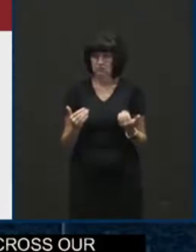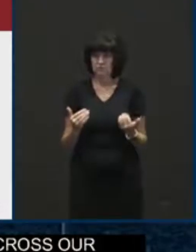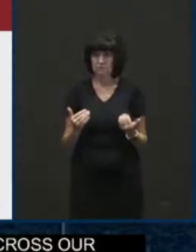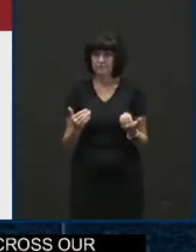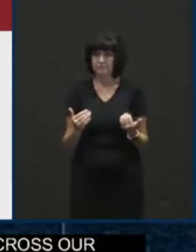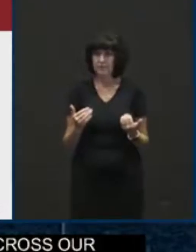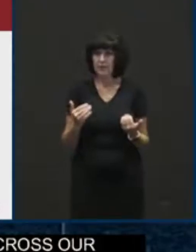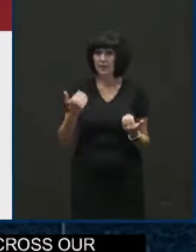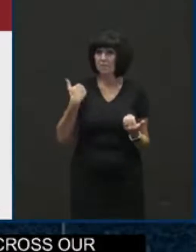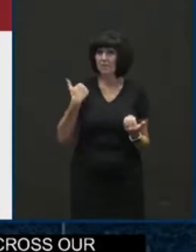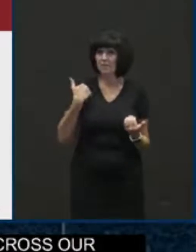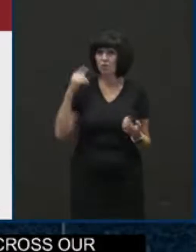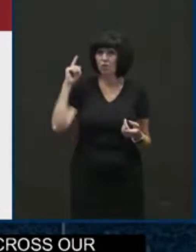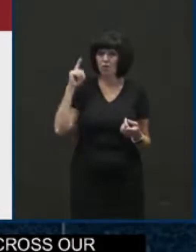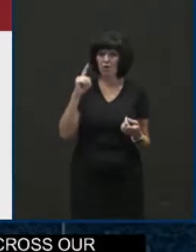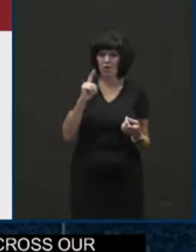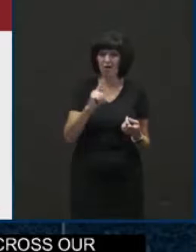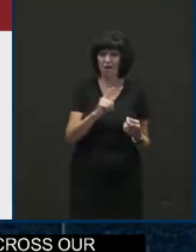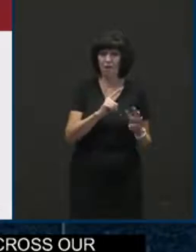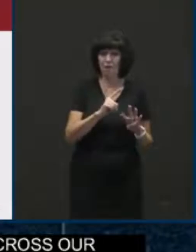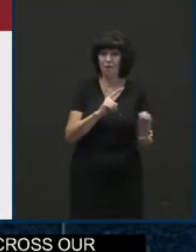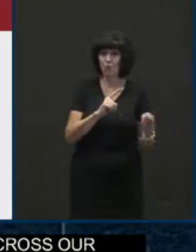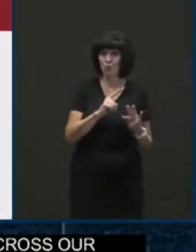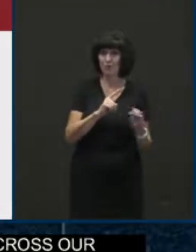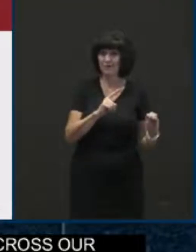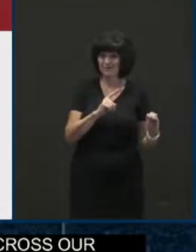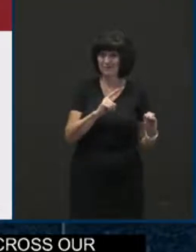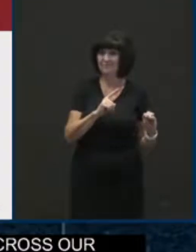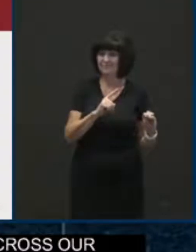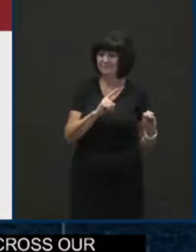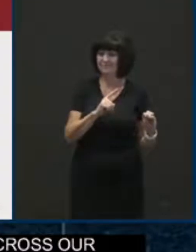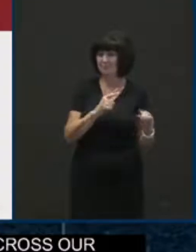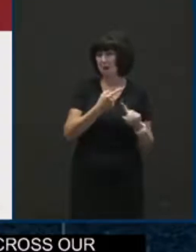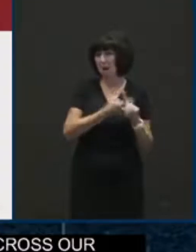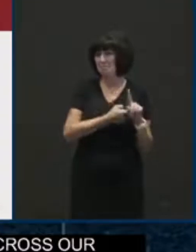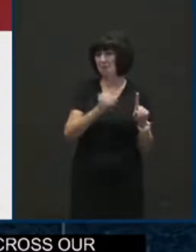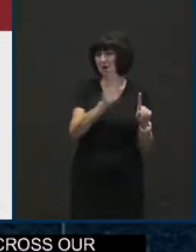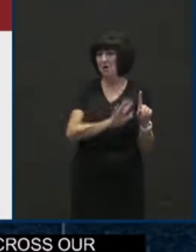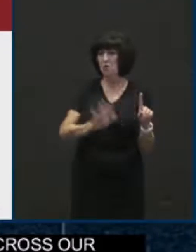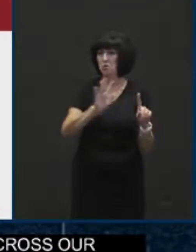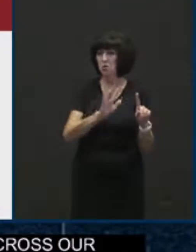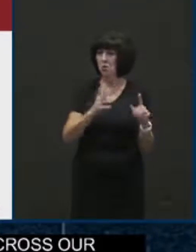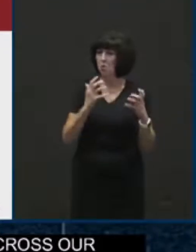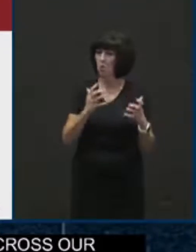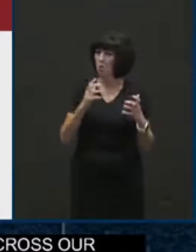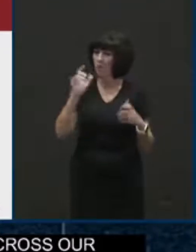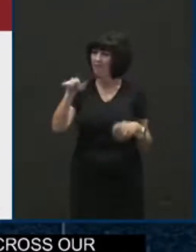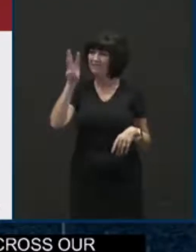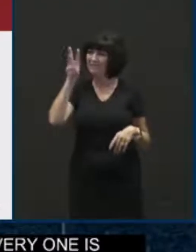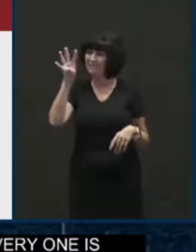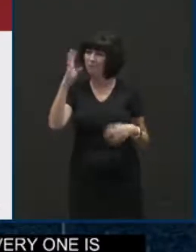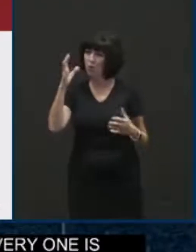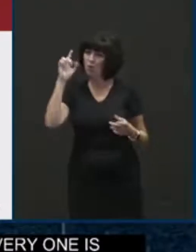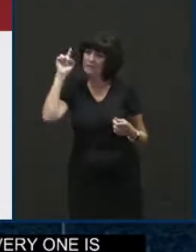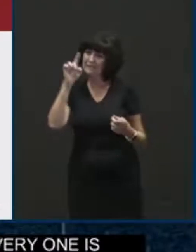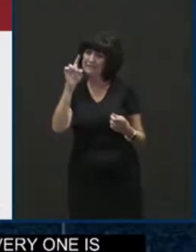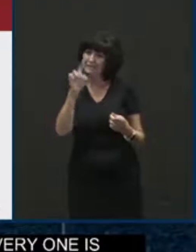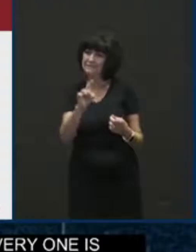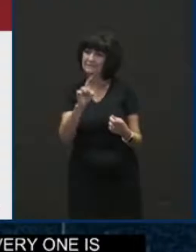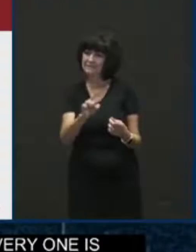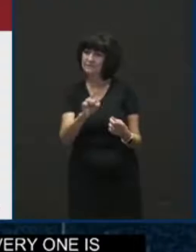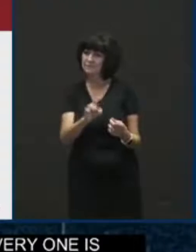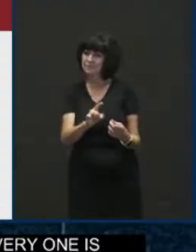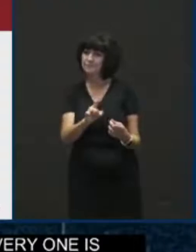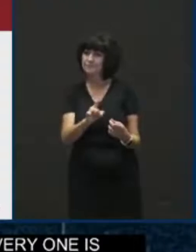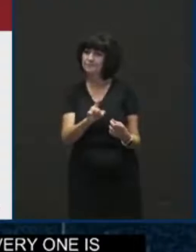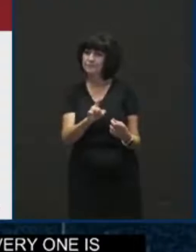40 about a month or so ago, and so we want to push that number down, particularly, as I said, as we